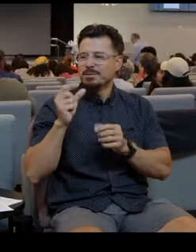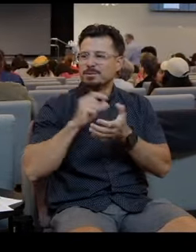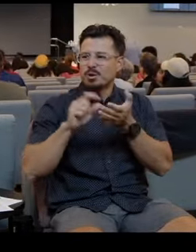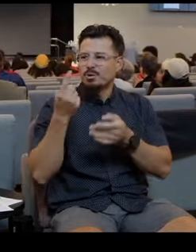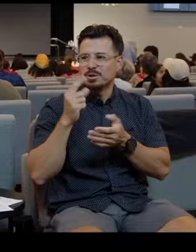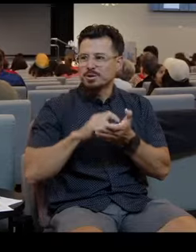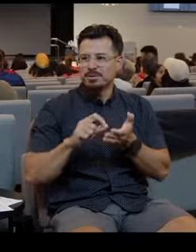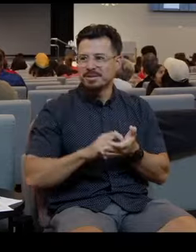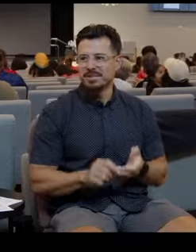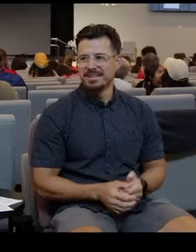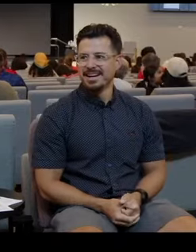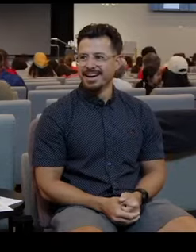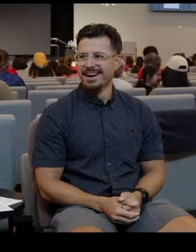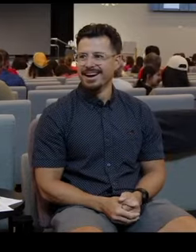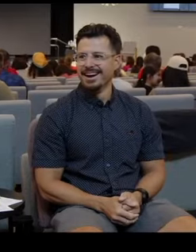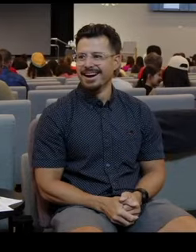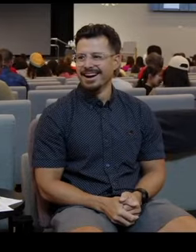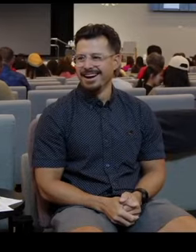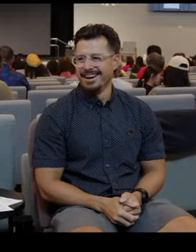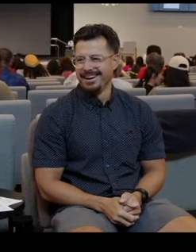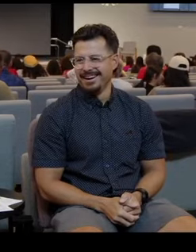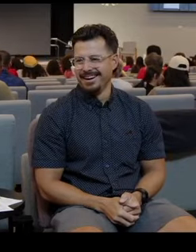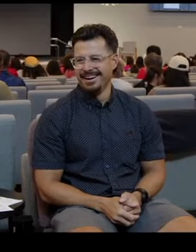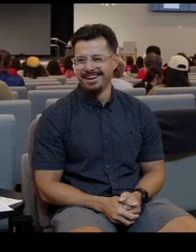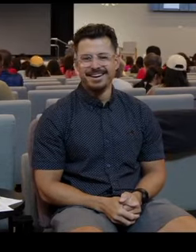Thank you for that introduction, Pastor James.